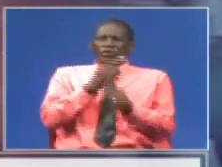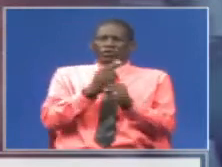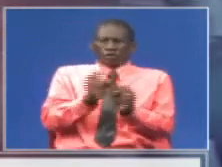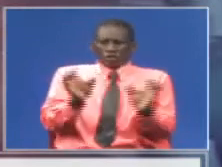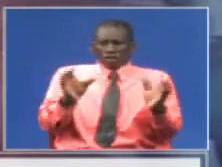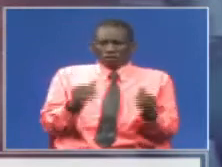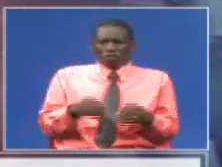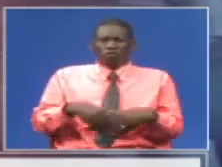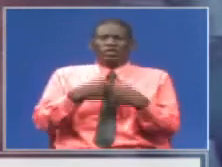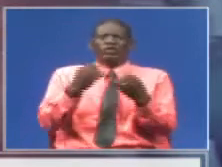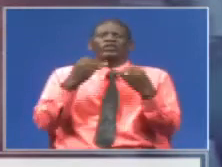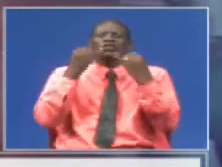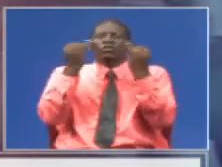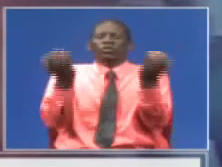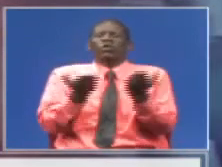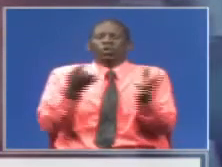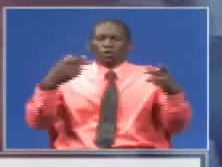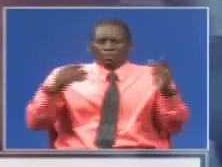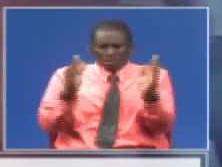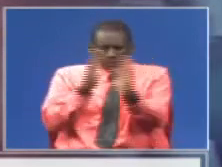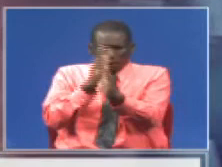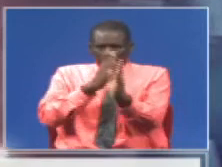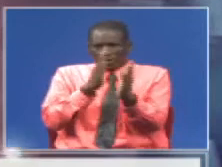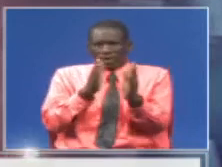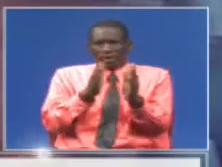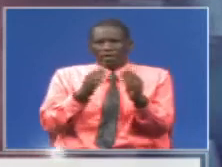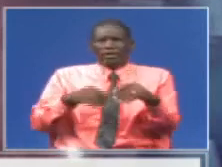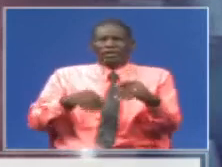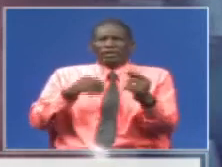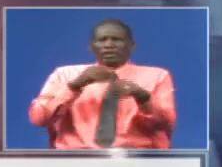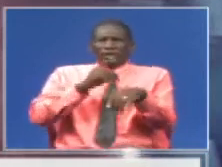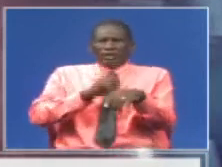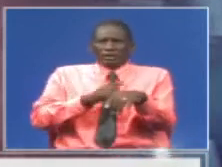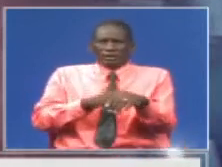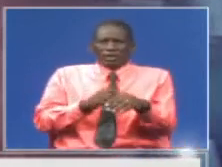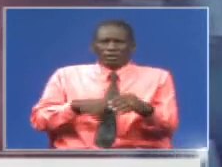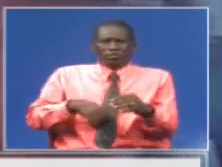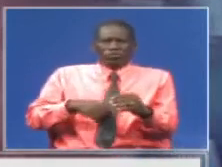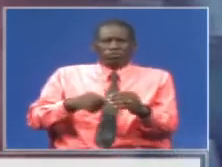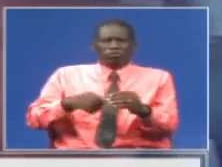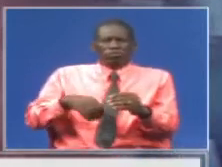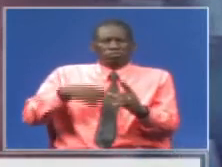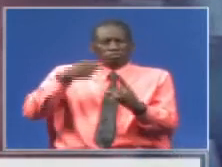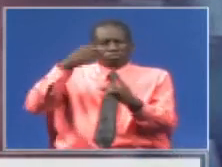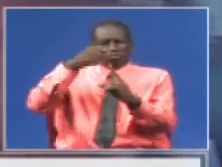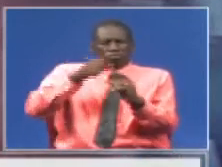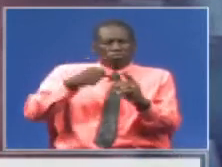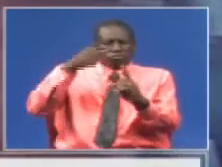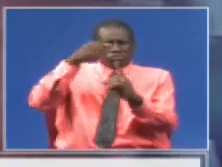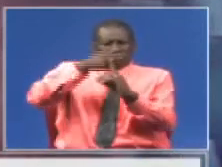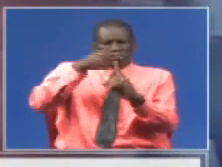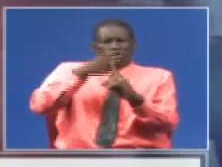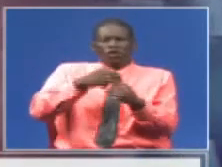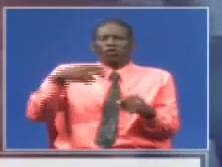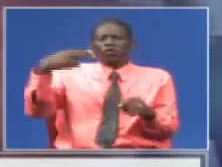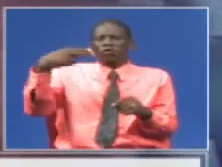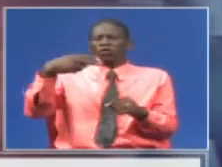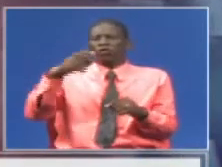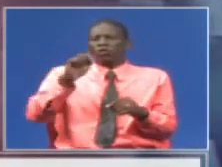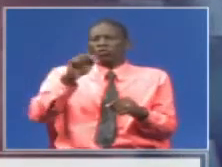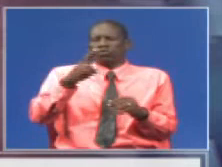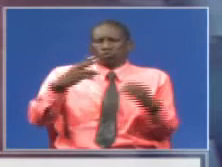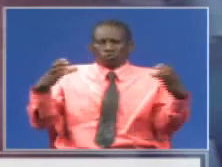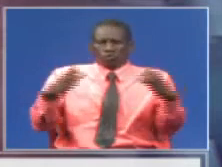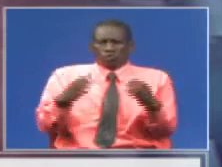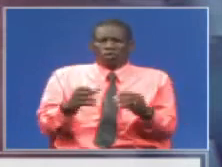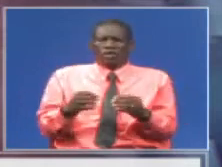key details of where people hid while championing for the Hutu-led movement, a matter that went before a regional court in